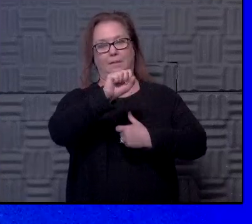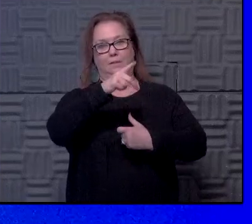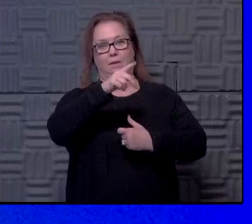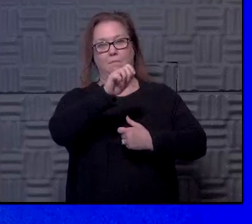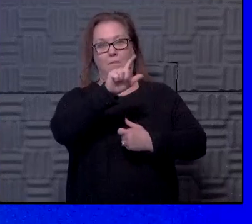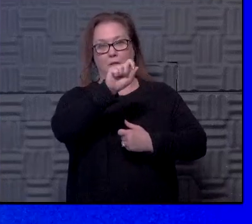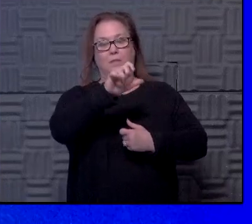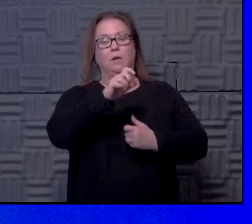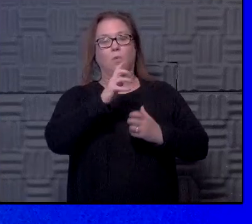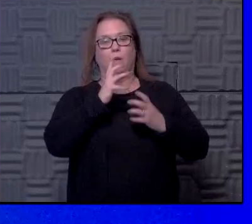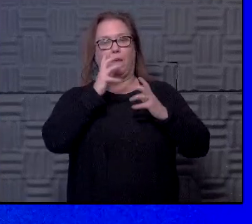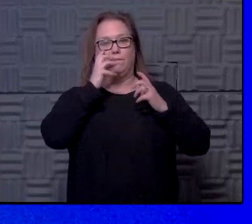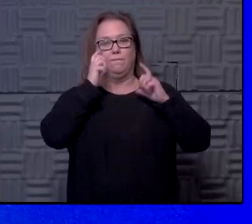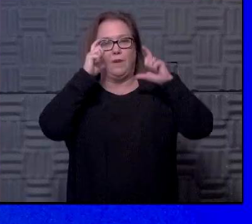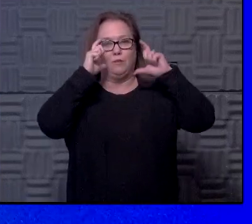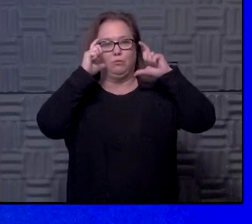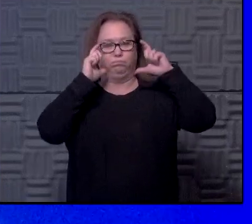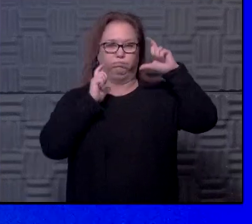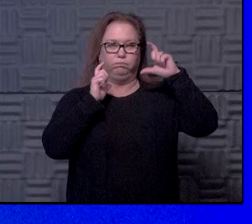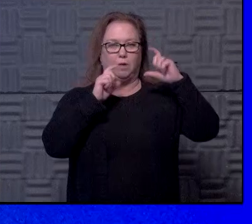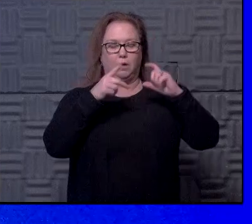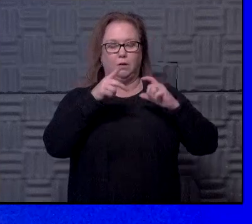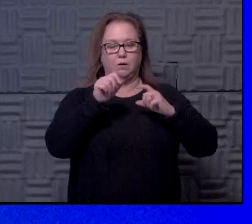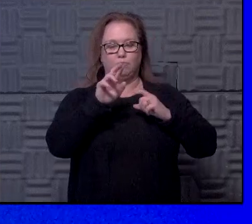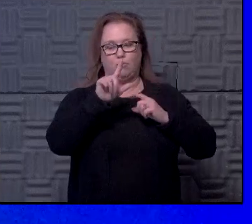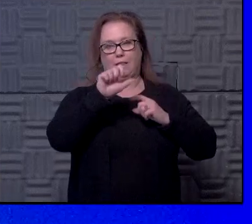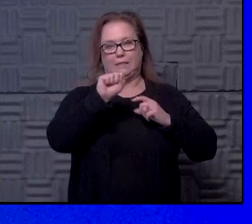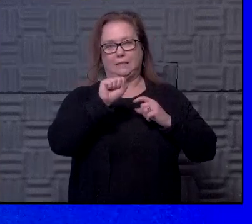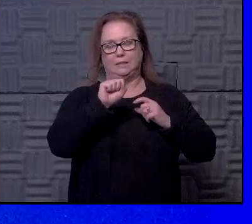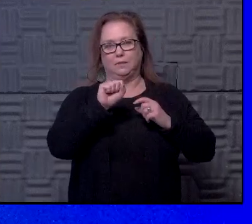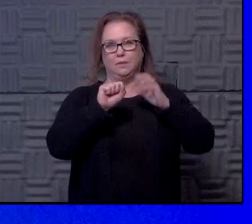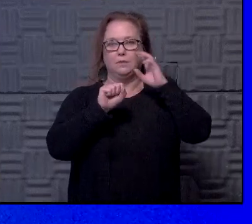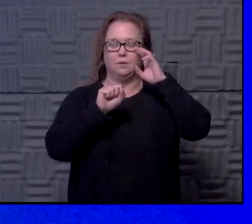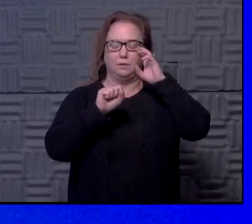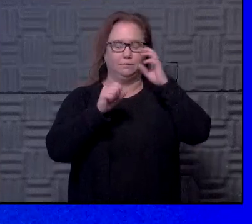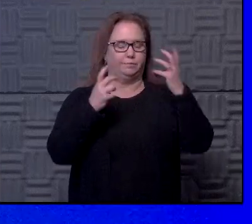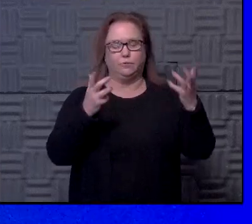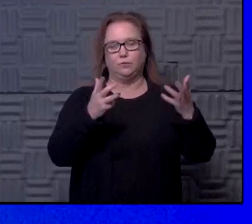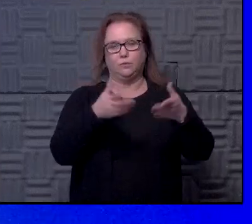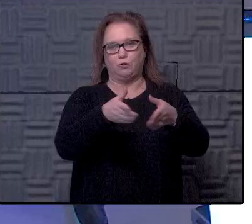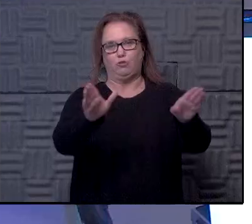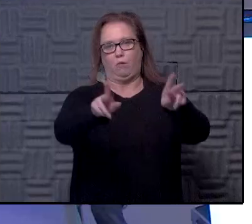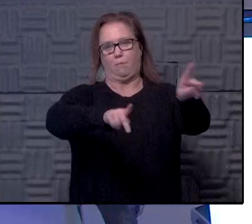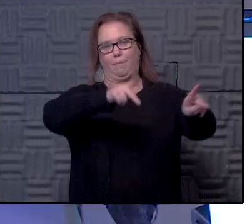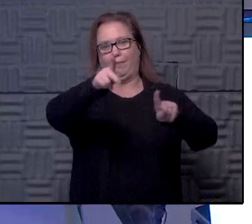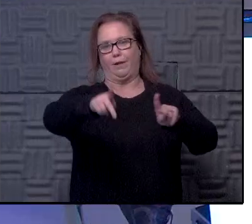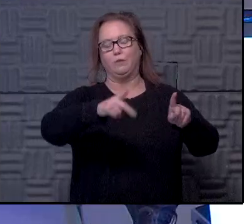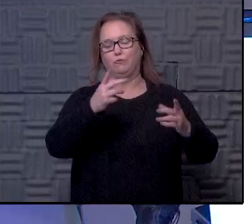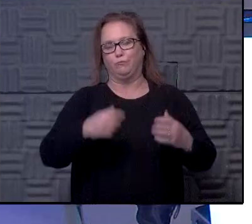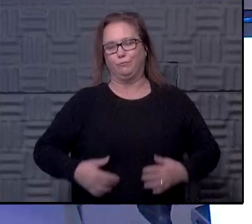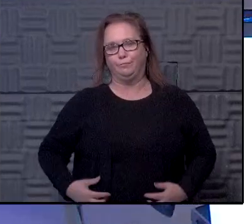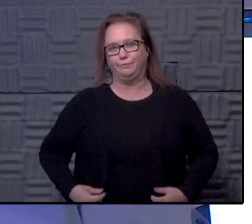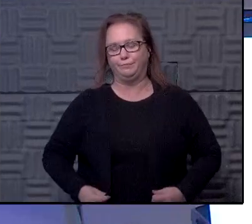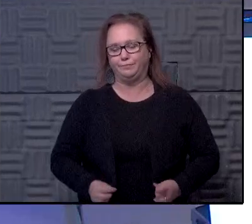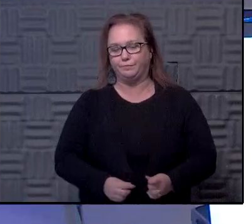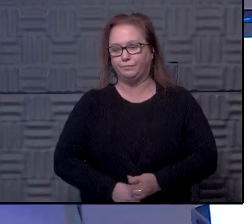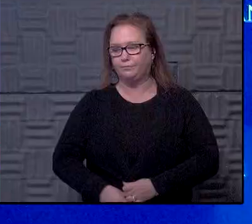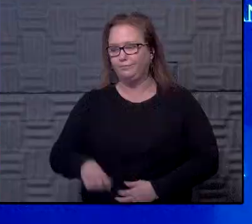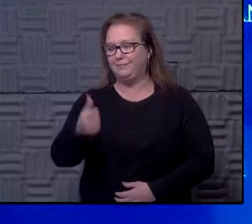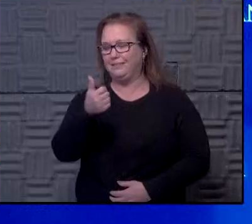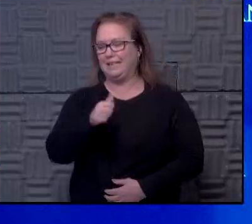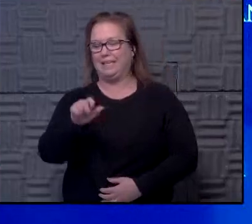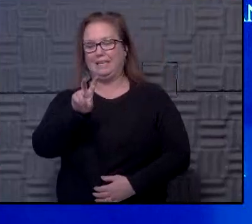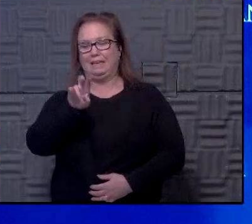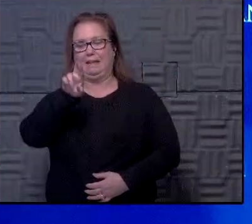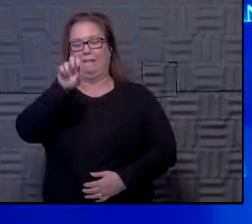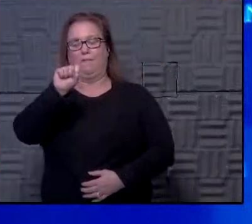palsy or that facial paralysis is just greater being out in society than it is getting the vaccine. Yeah, so I think that, any virus that we